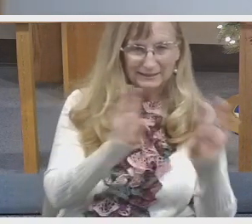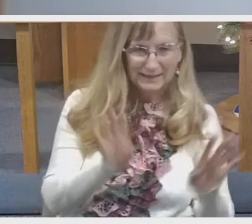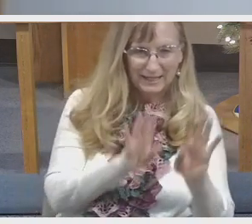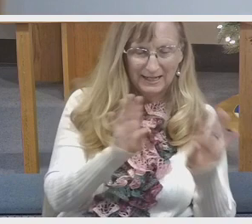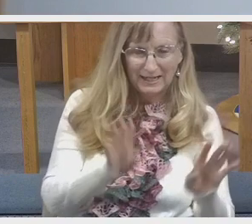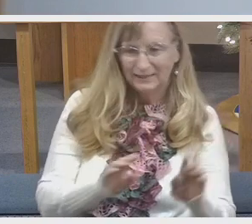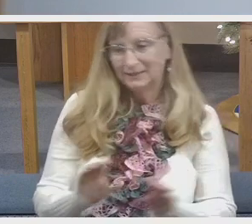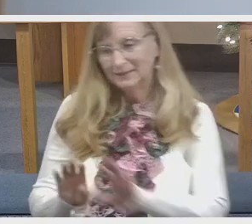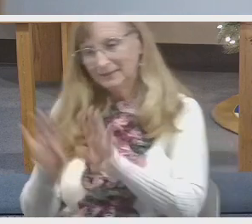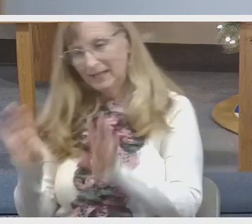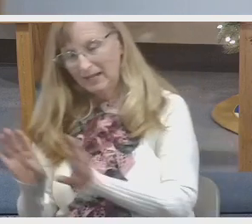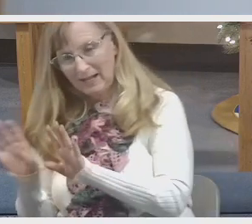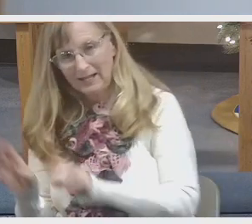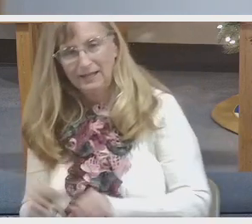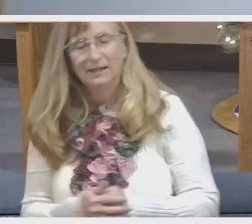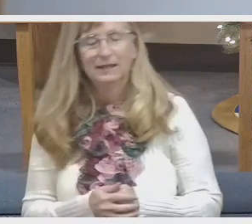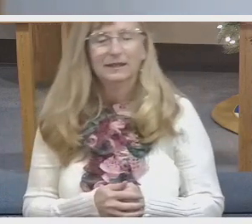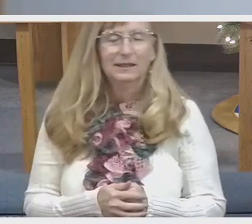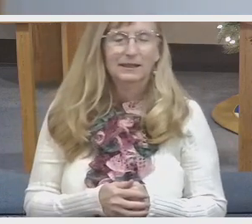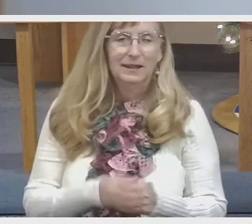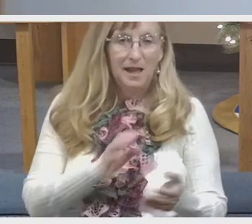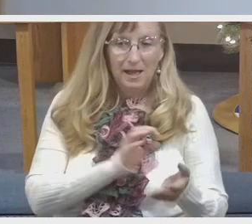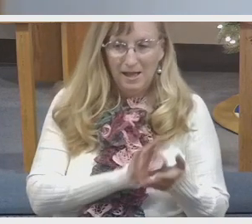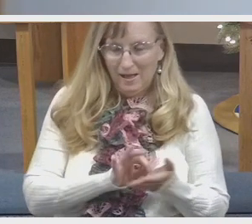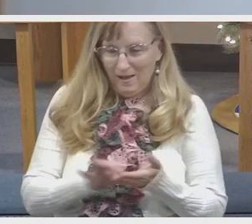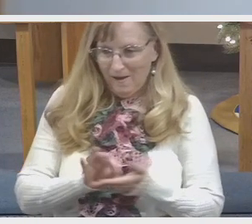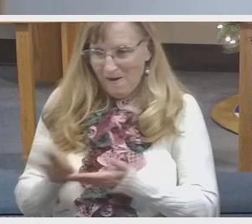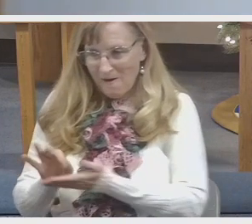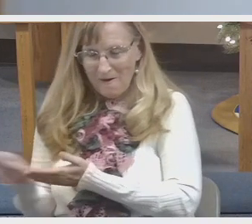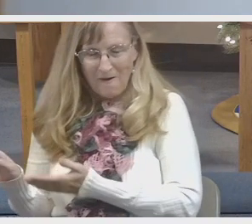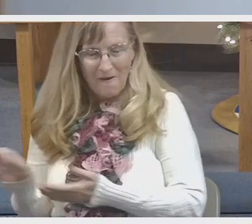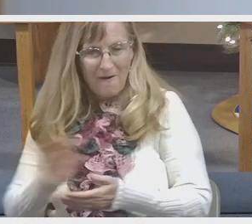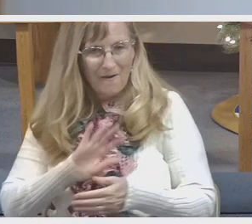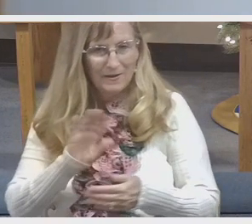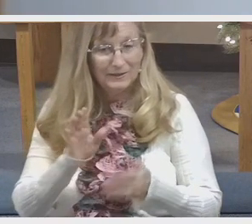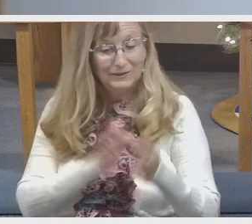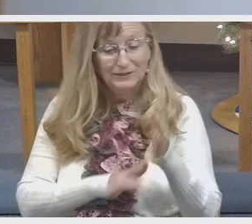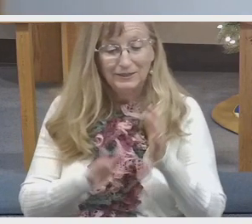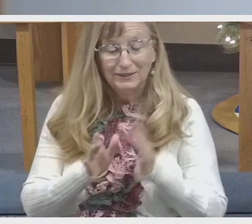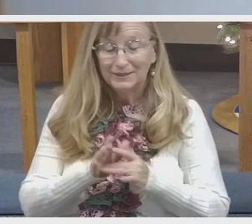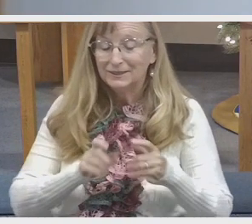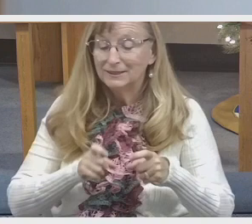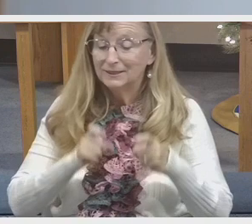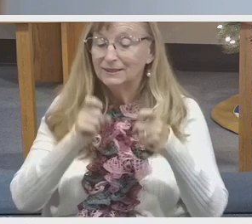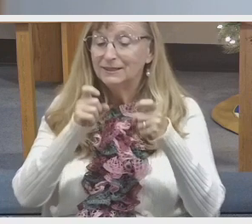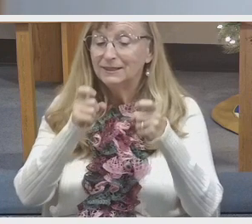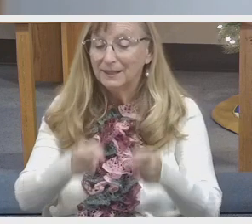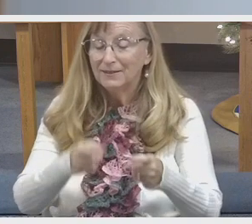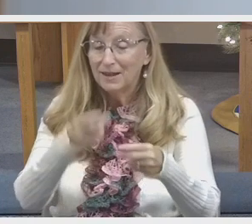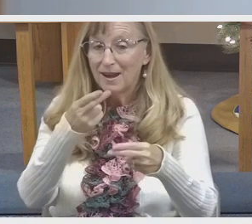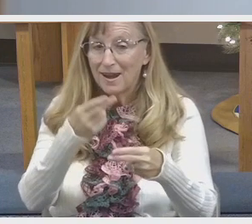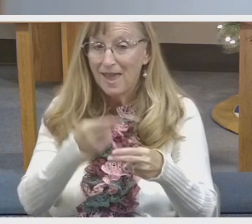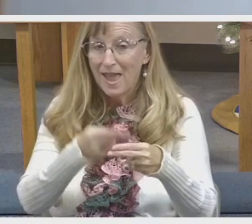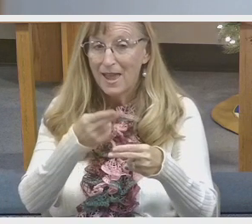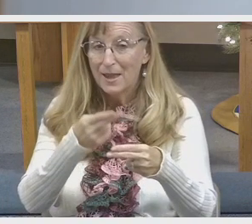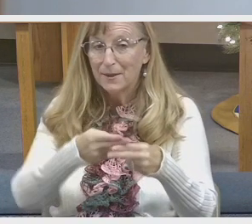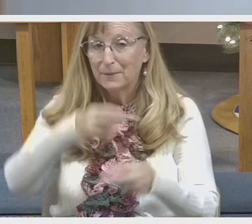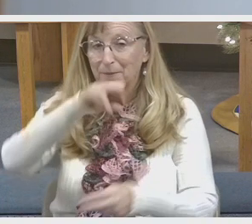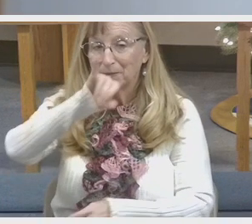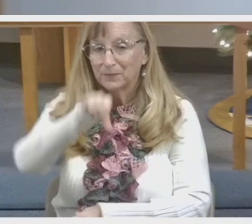to Wednesday, counting all of them, Jesus was given his name,